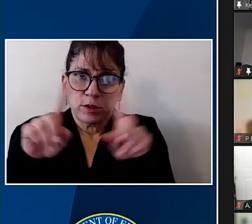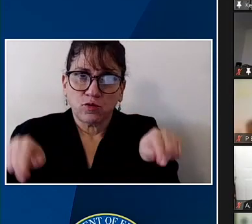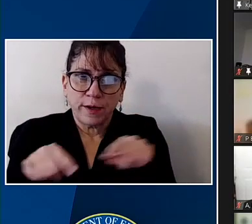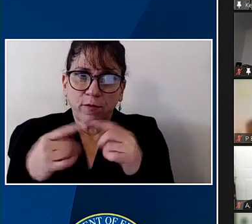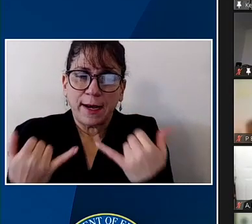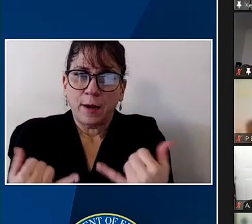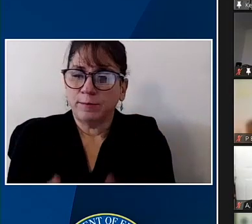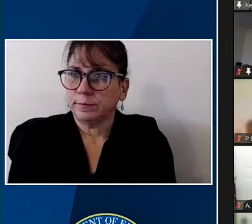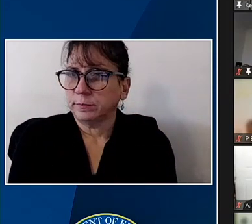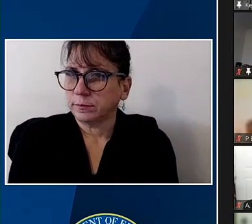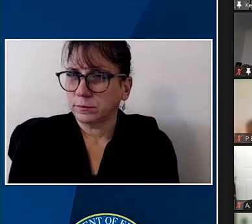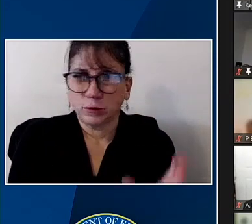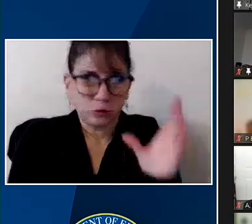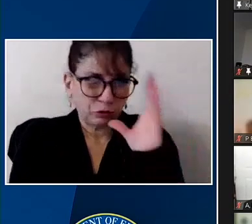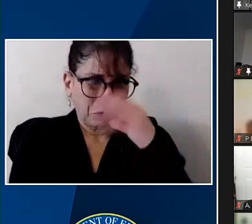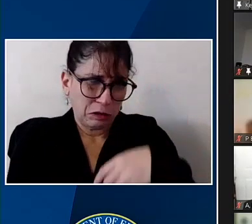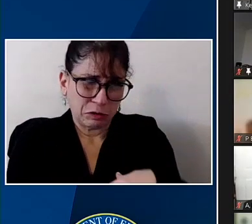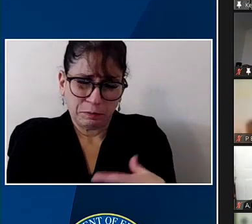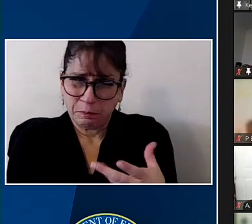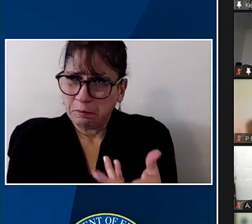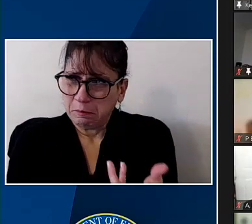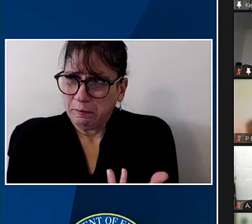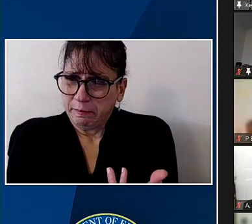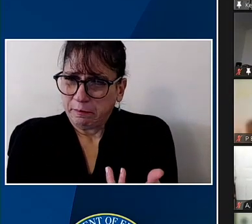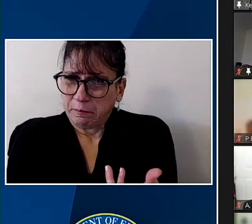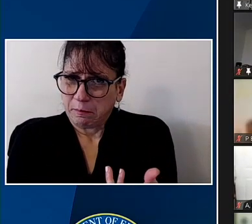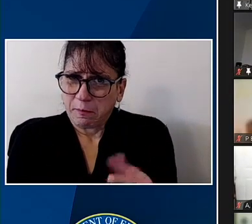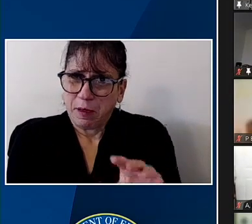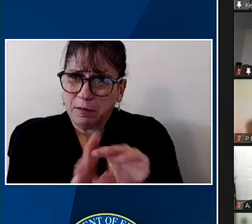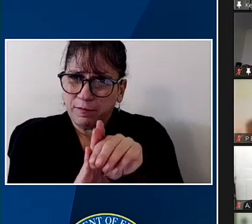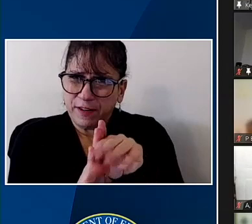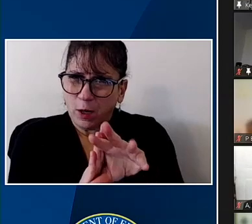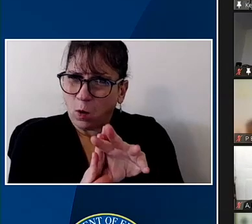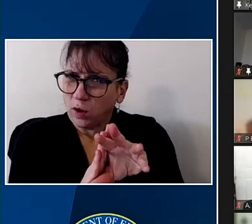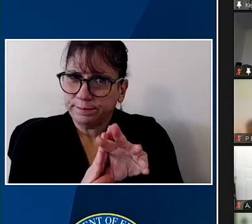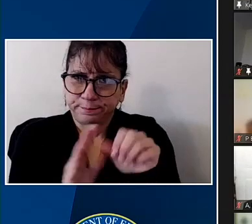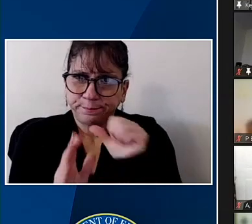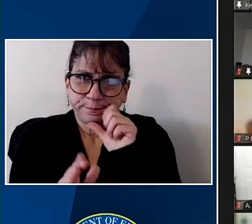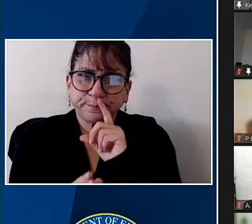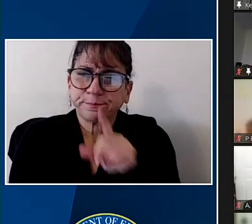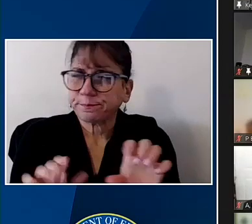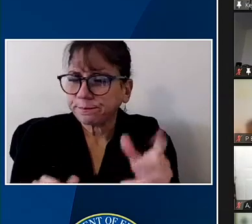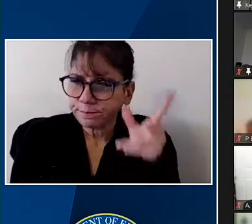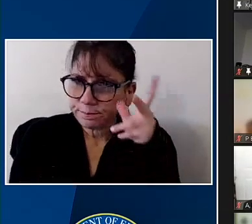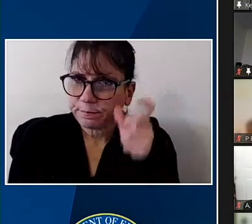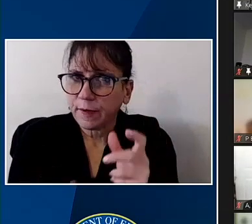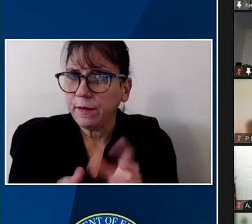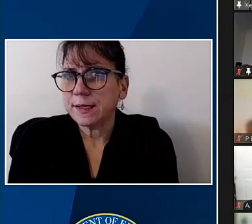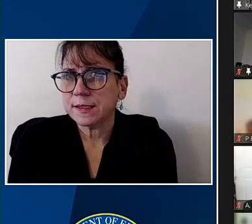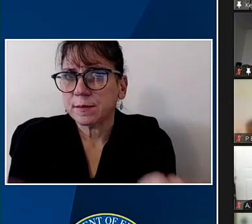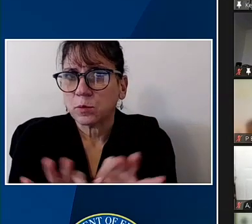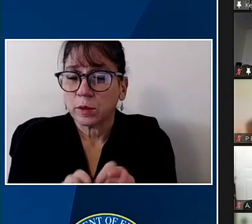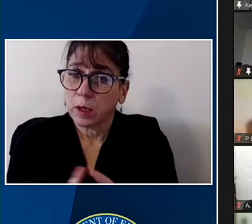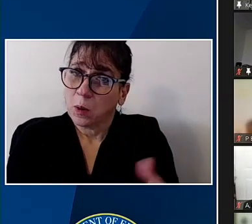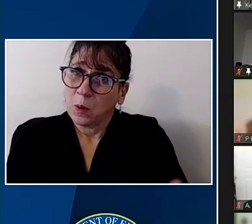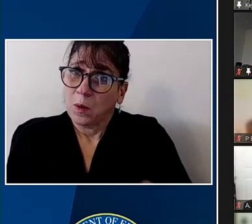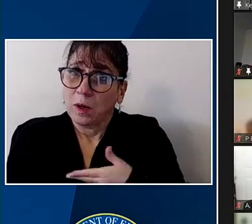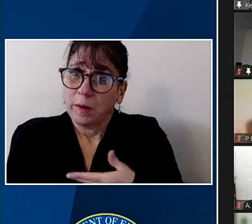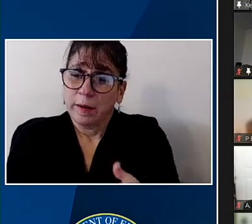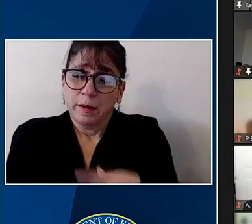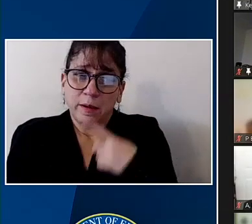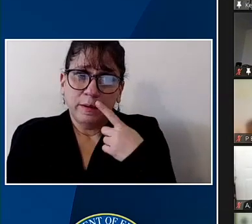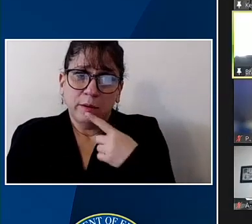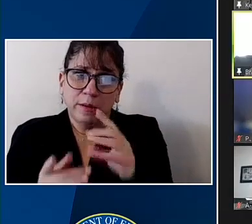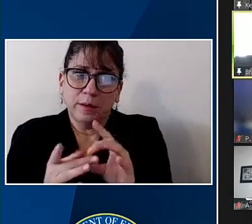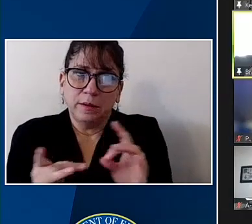That's strange. I put the video on. I'm not sure why it's not. We can hear you, and that's the important thing. But welcome to public comment. You'll